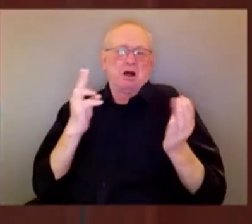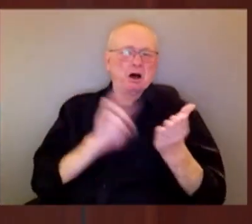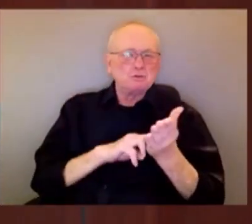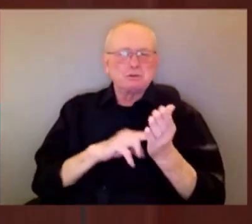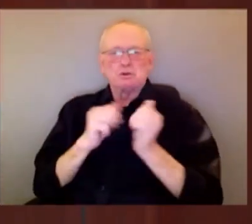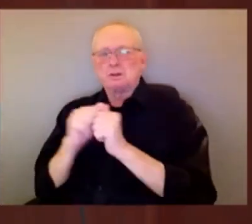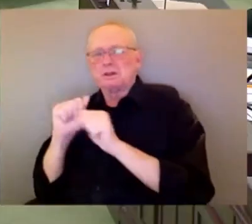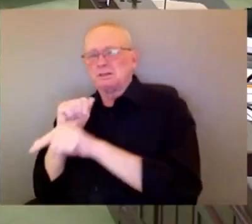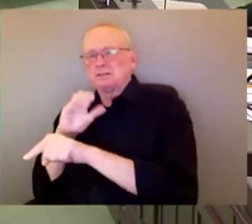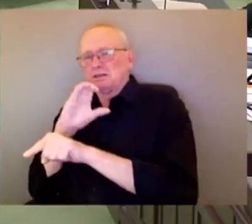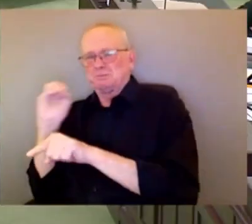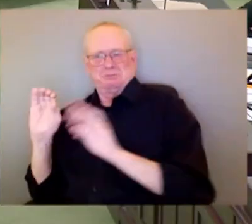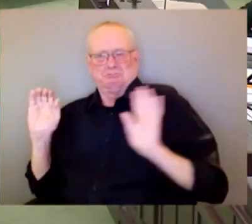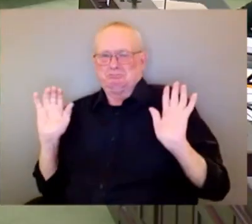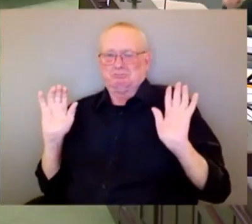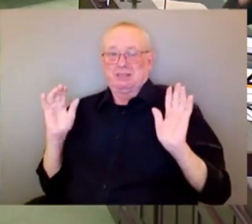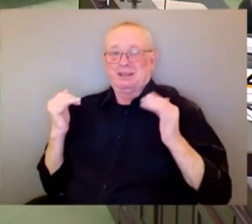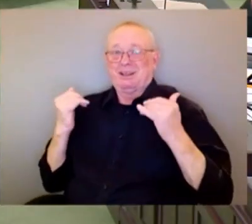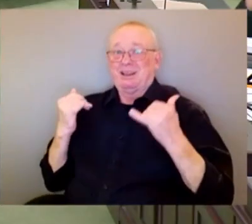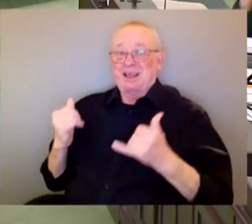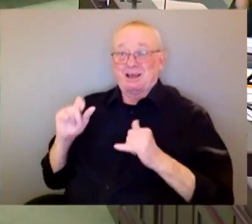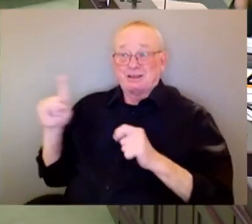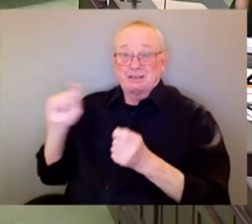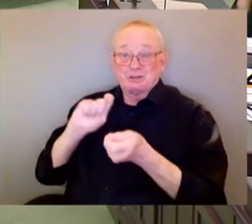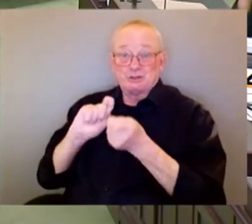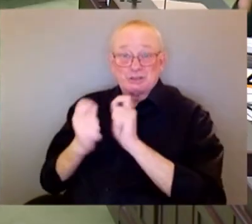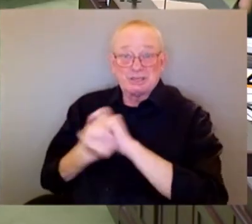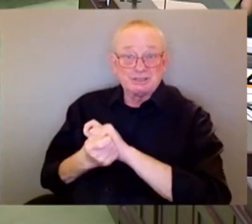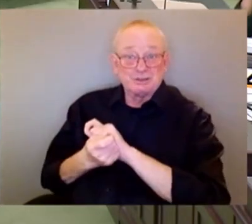record. The Honourable